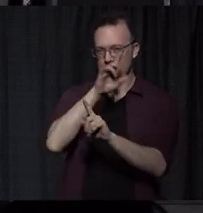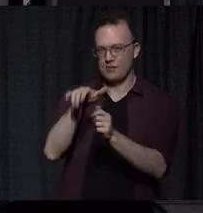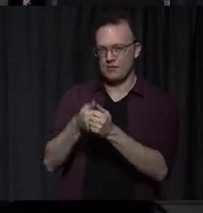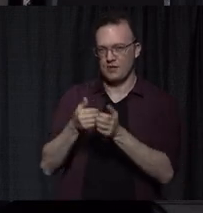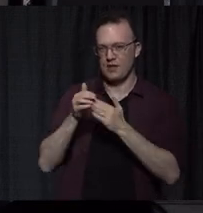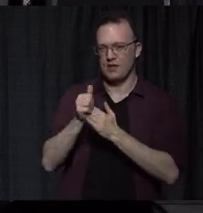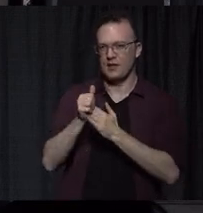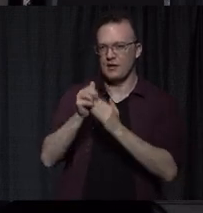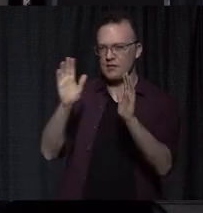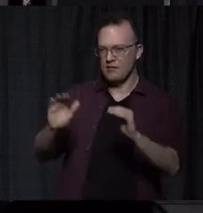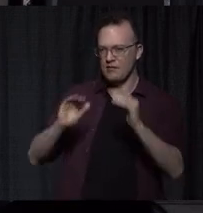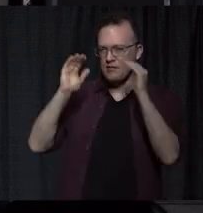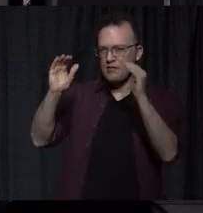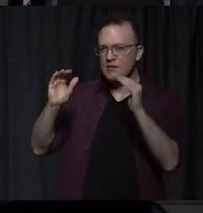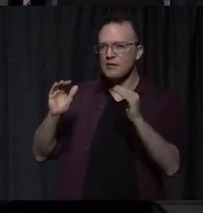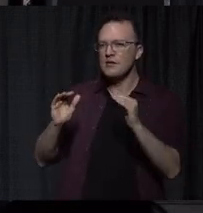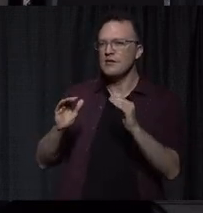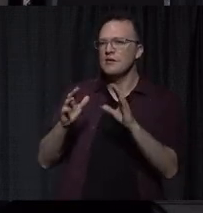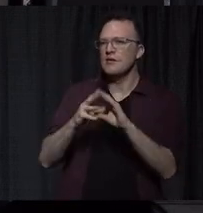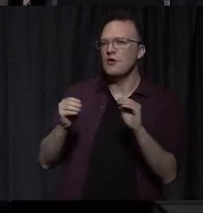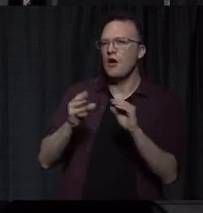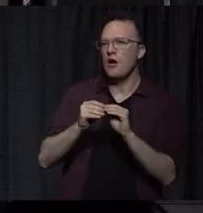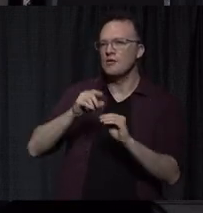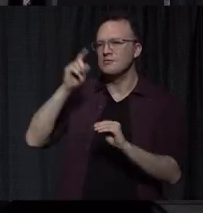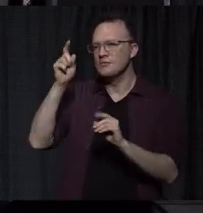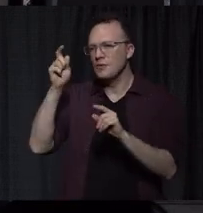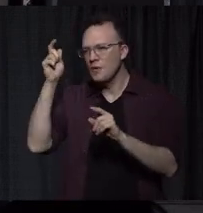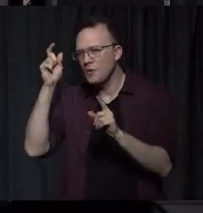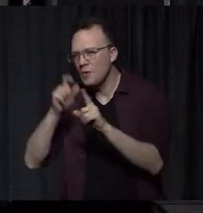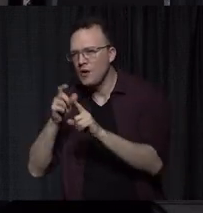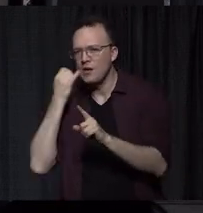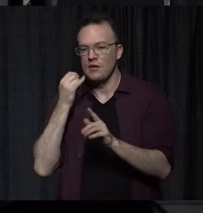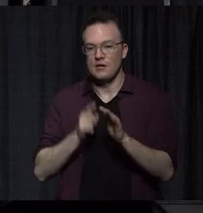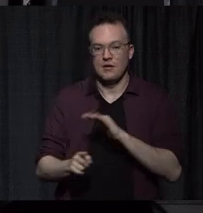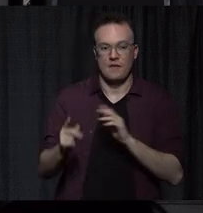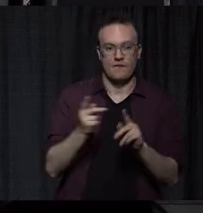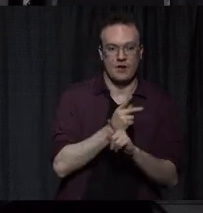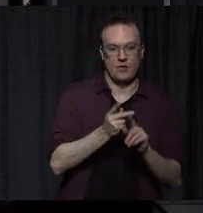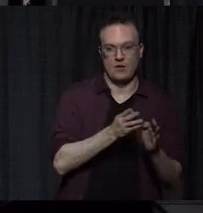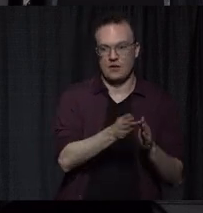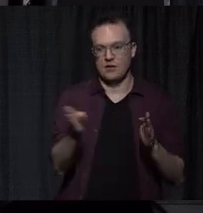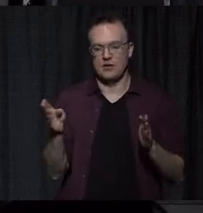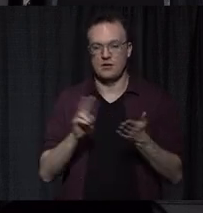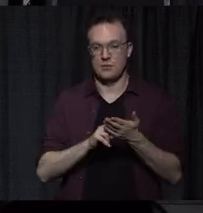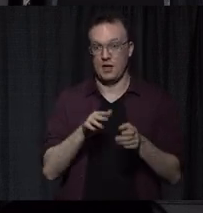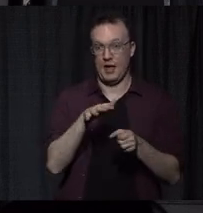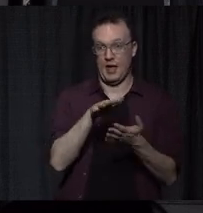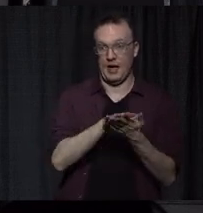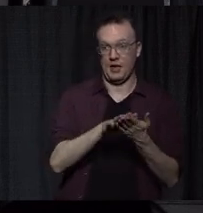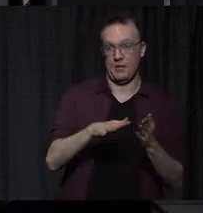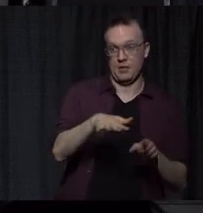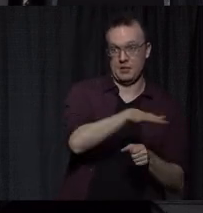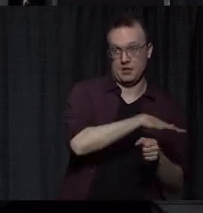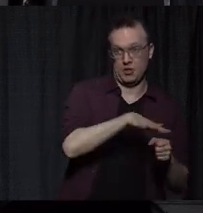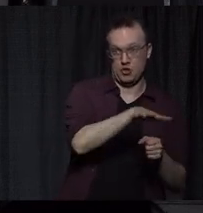are words of wisdom you can share when it comes to navigating different places and spaces? So we're looking at the academic sector, the corporate sector, the